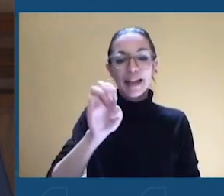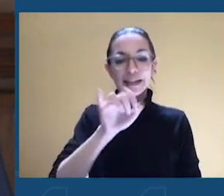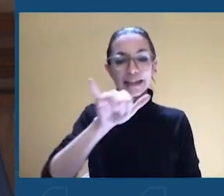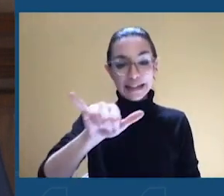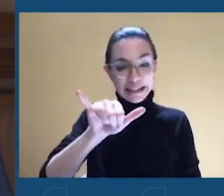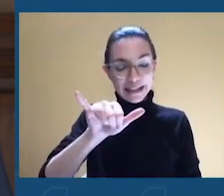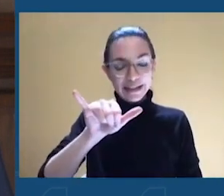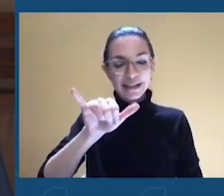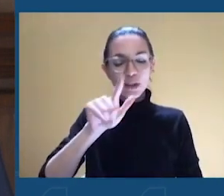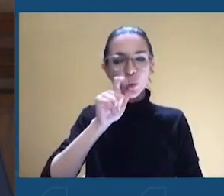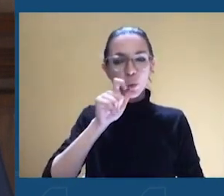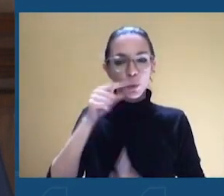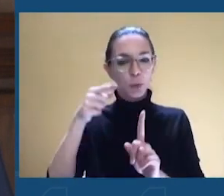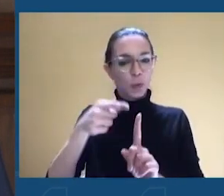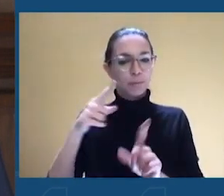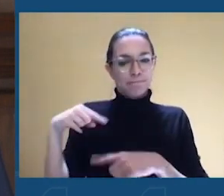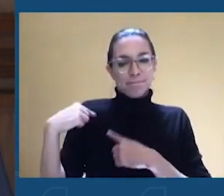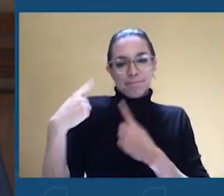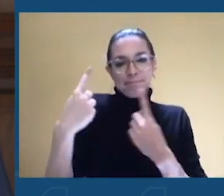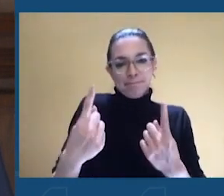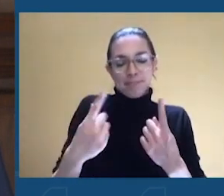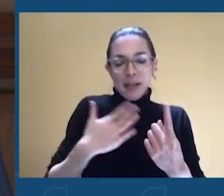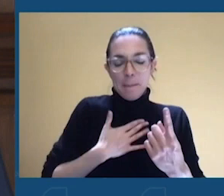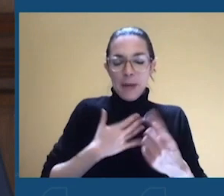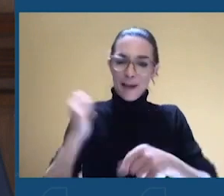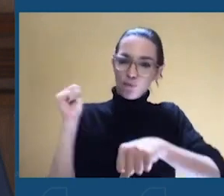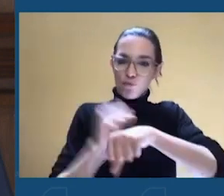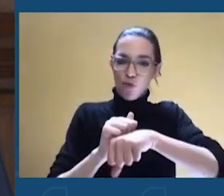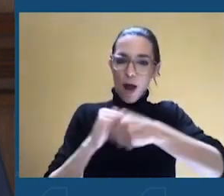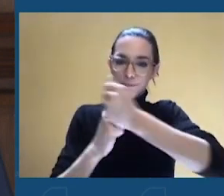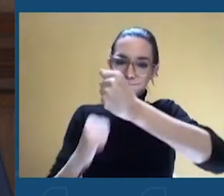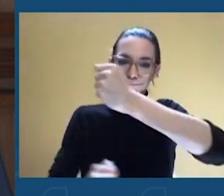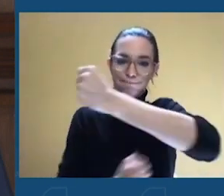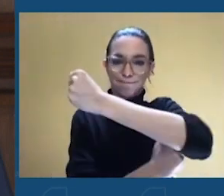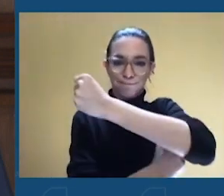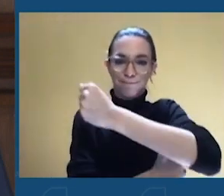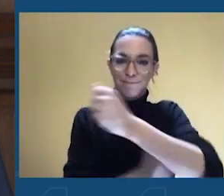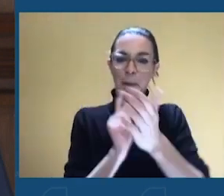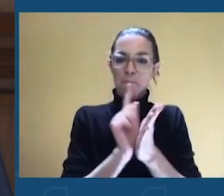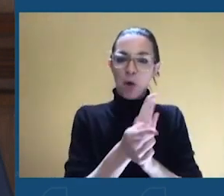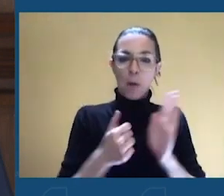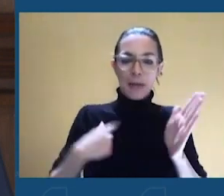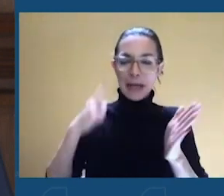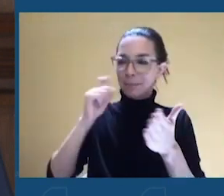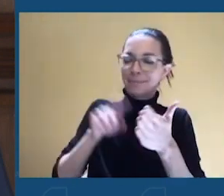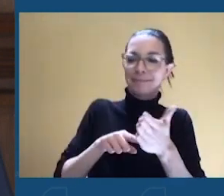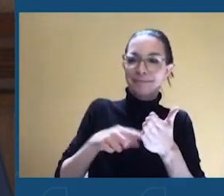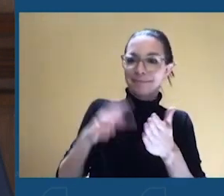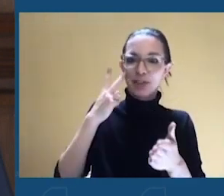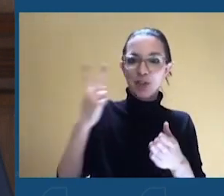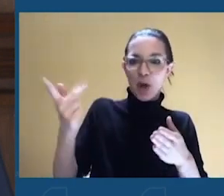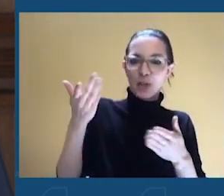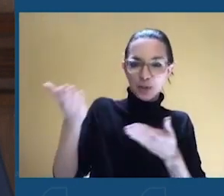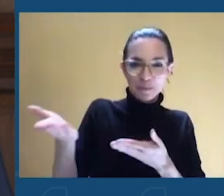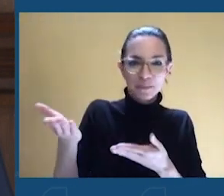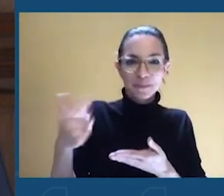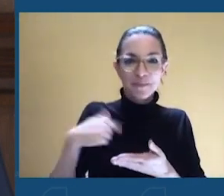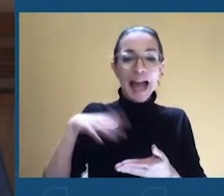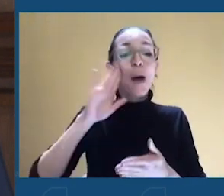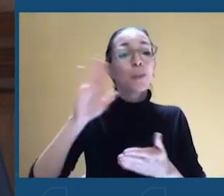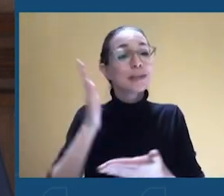who has been the rock for me the moment I laid eyes on her. I'm going to stop there before I get